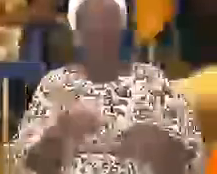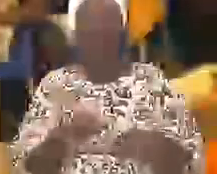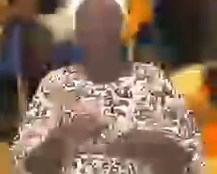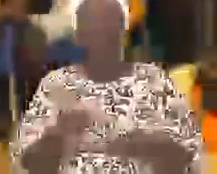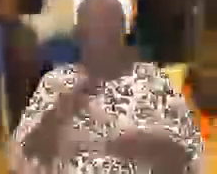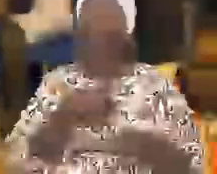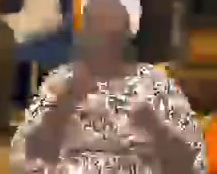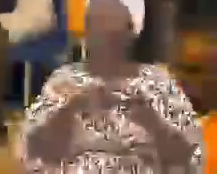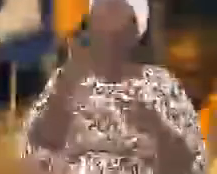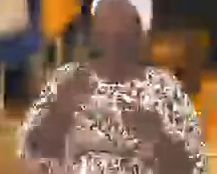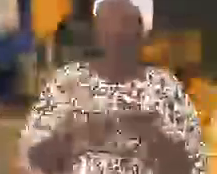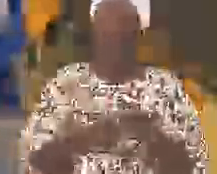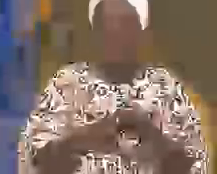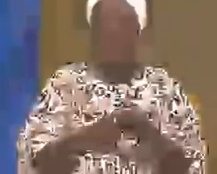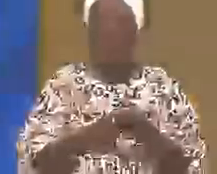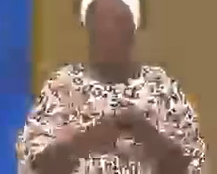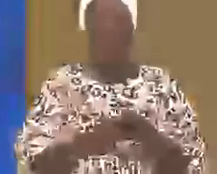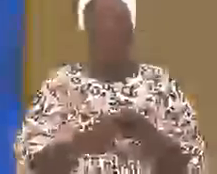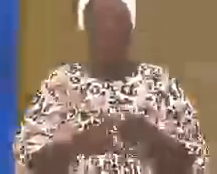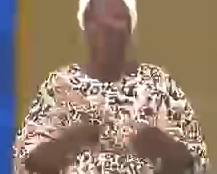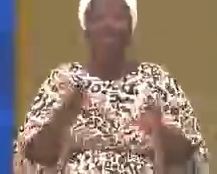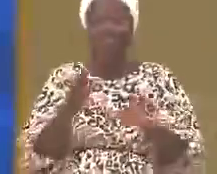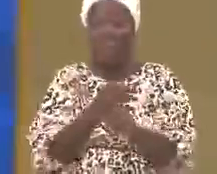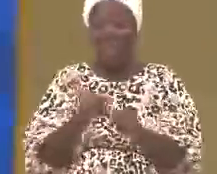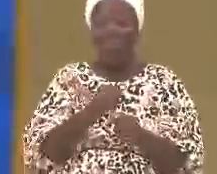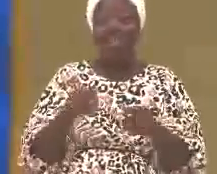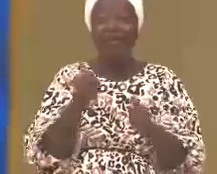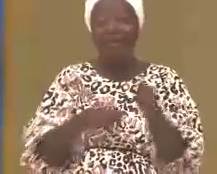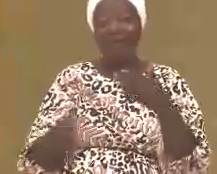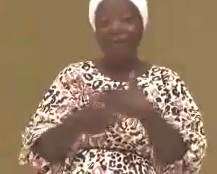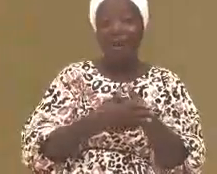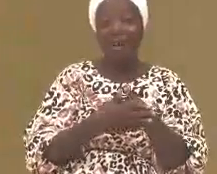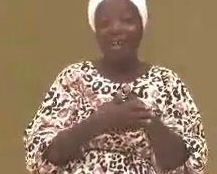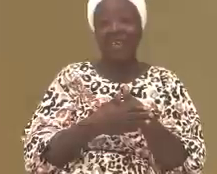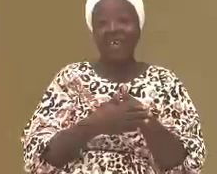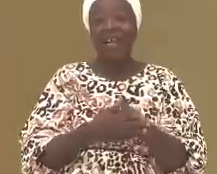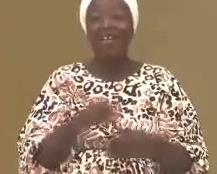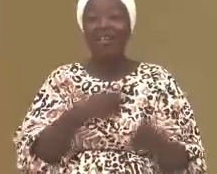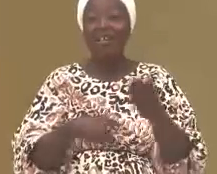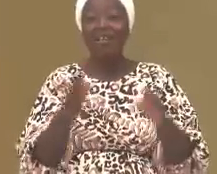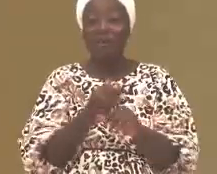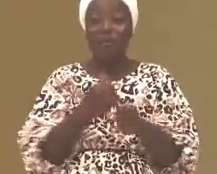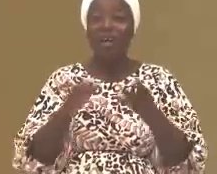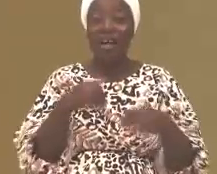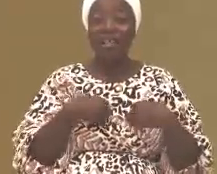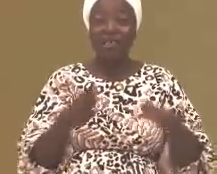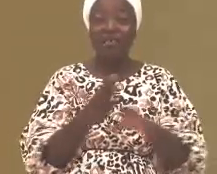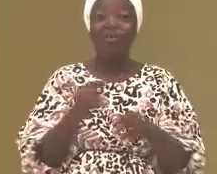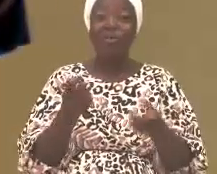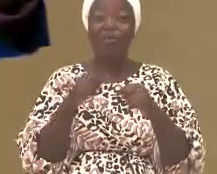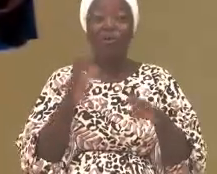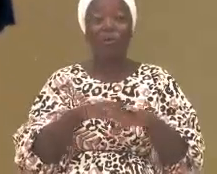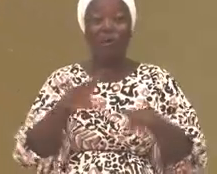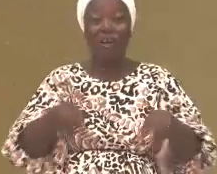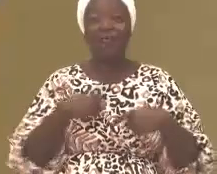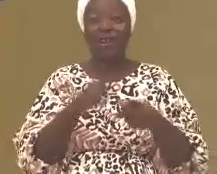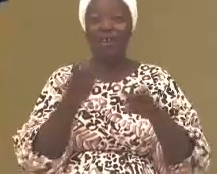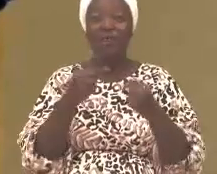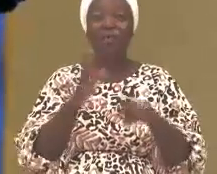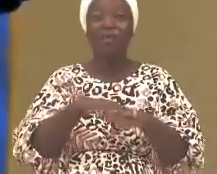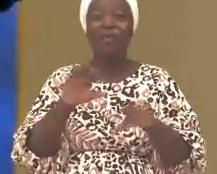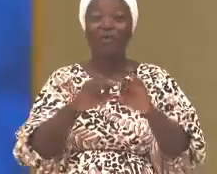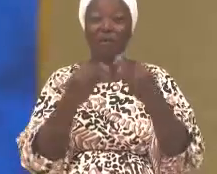then recovery. Recovery has come for you. Recovery has come for your family. Recovery has